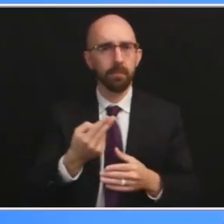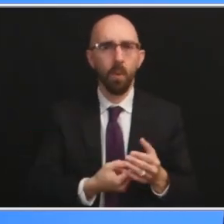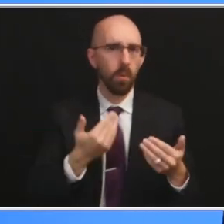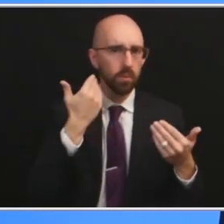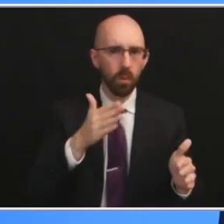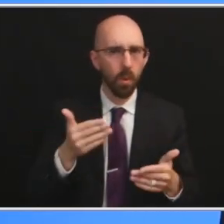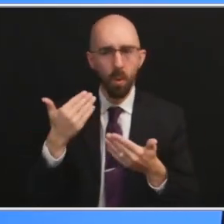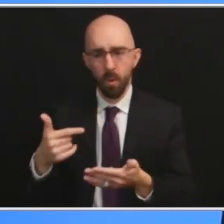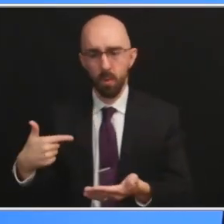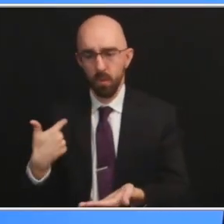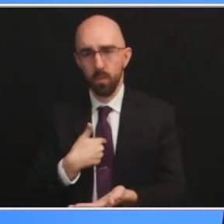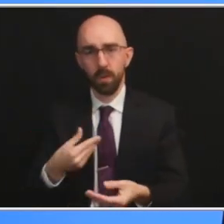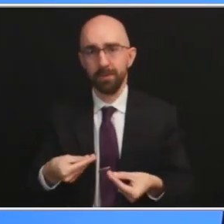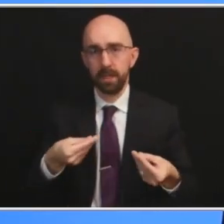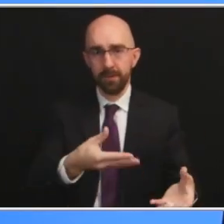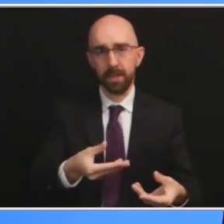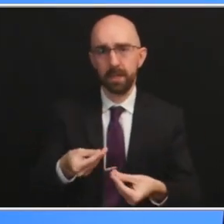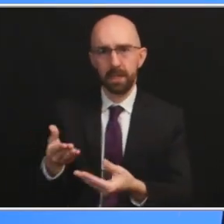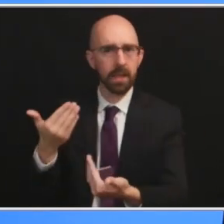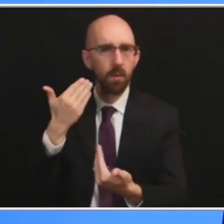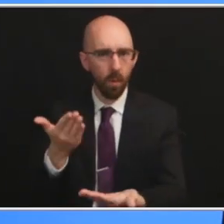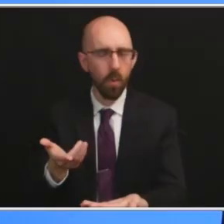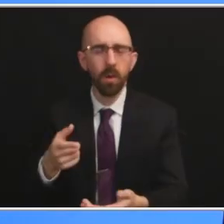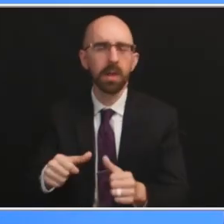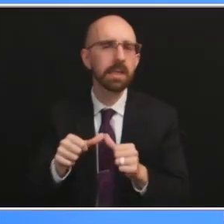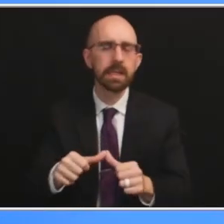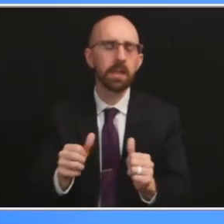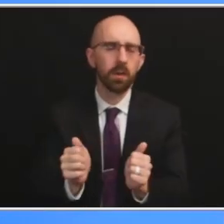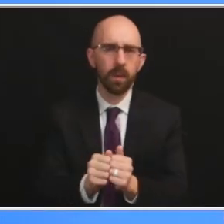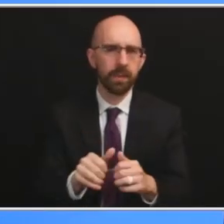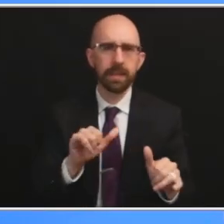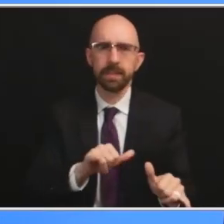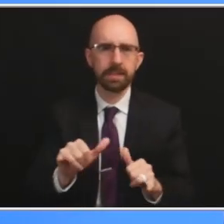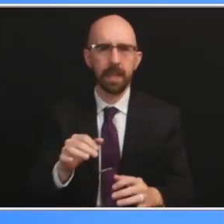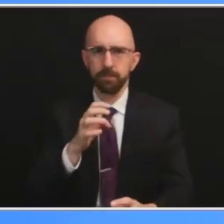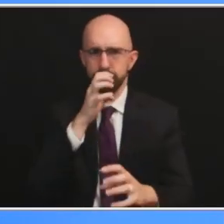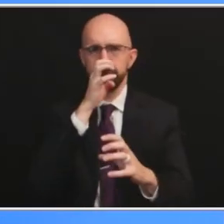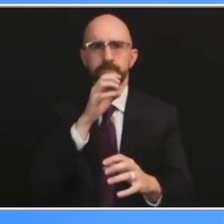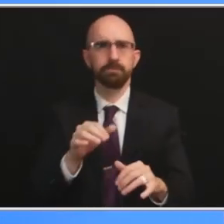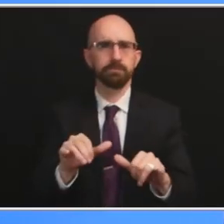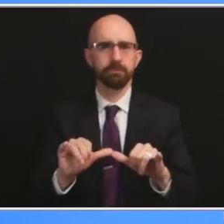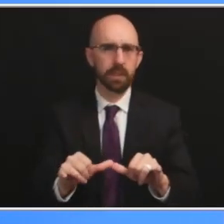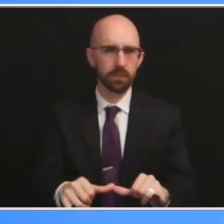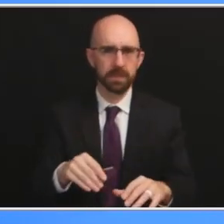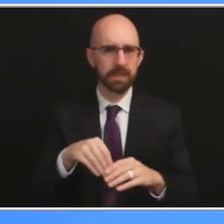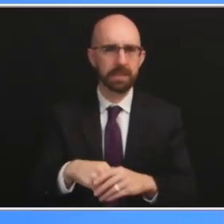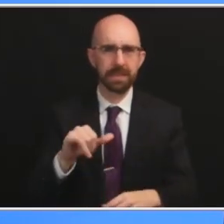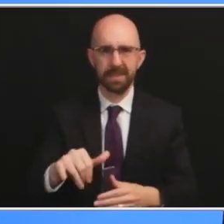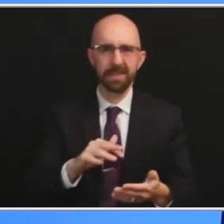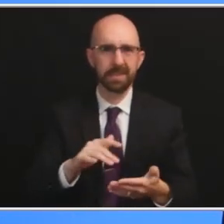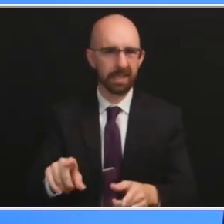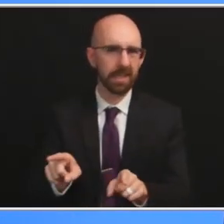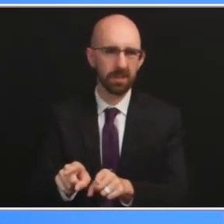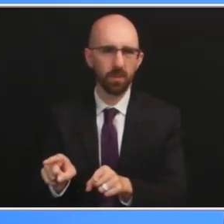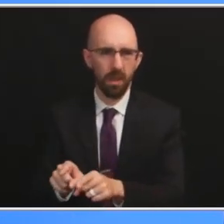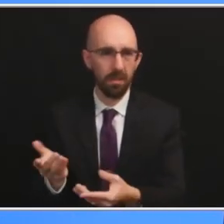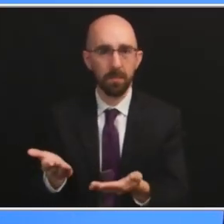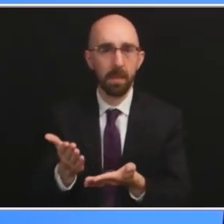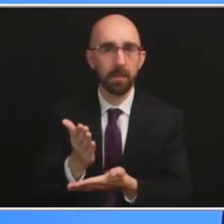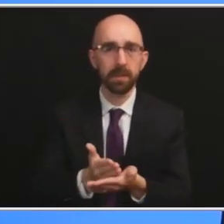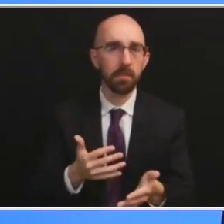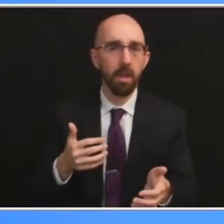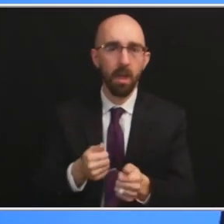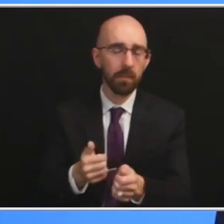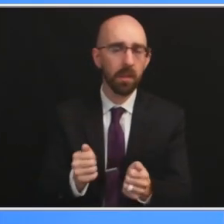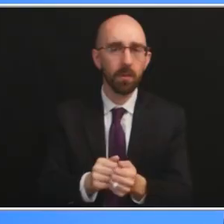getting. And just continue with some of the same rigorous measures that we were using in this study as well, maybe even some updates to the cognitive battery